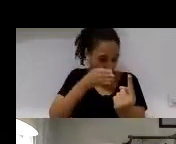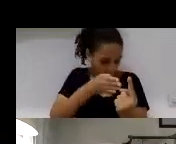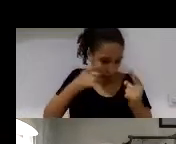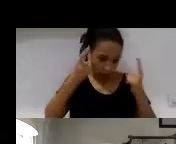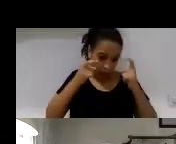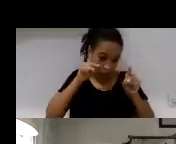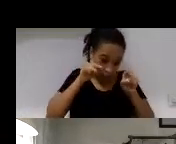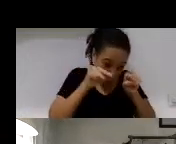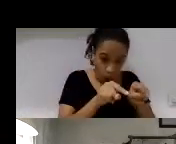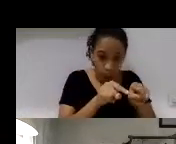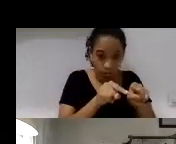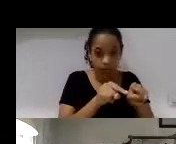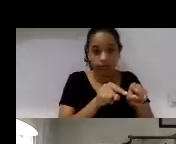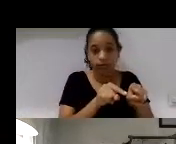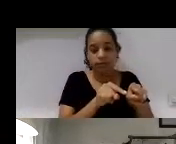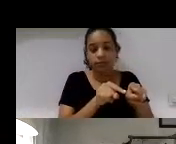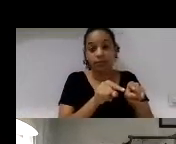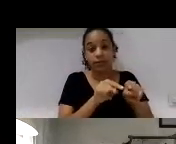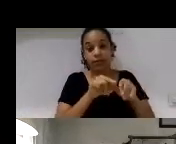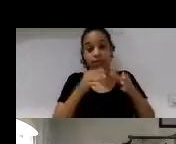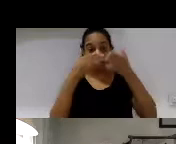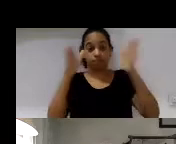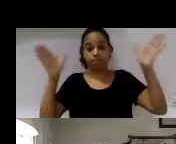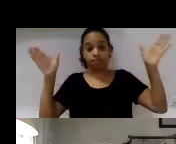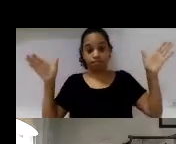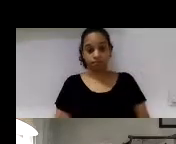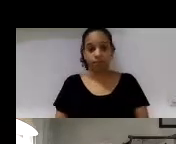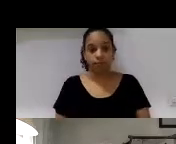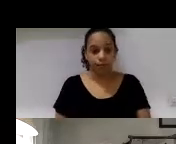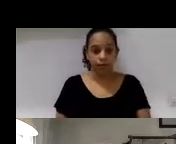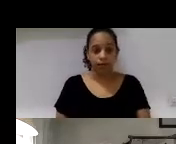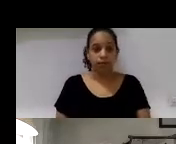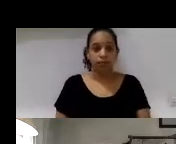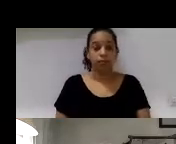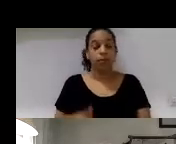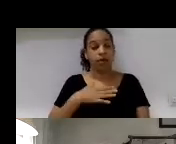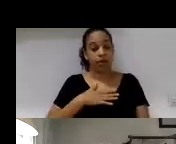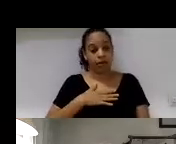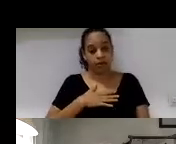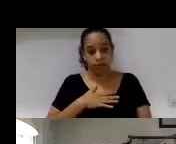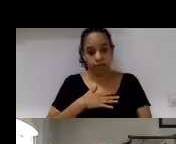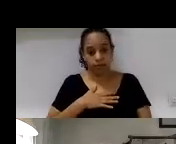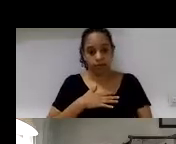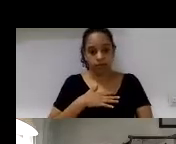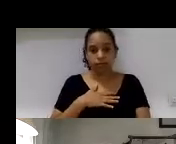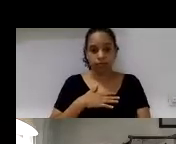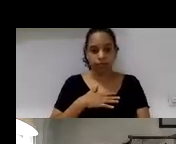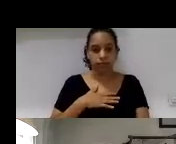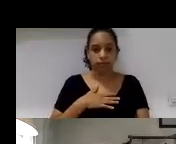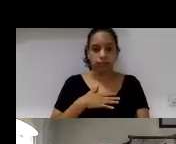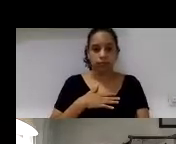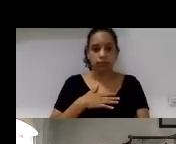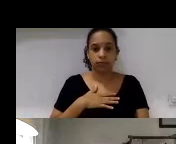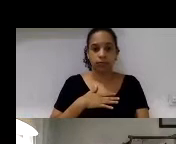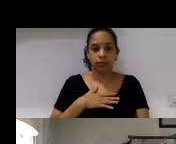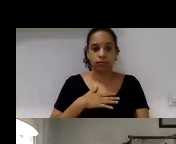Okay, you look at the conditions under which the cell first arose. You're interested to see what it was in that environment which